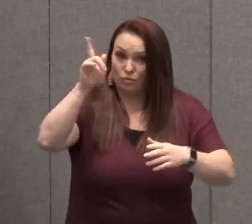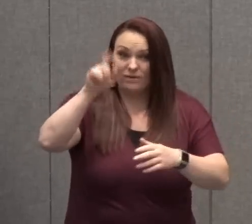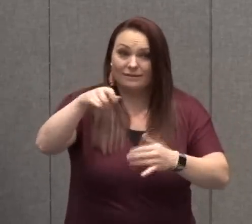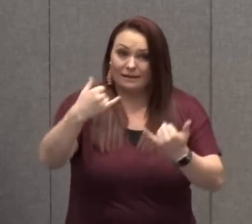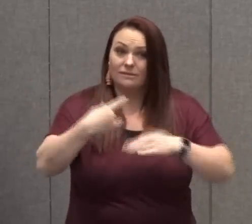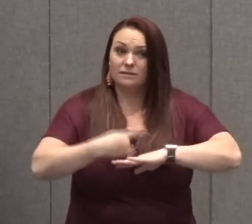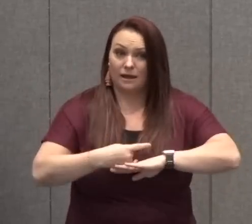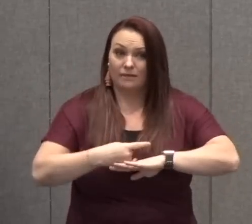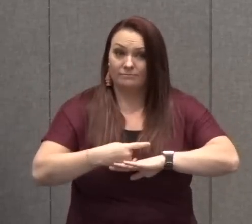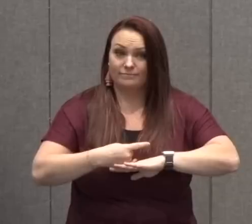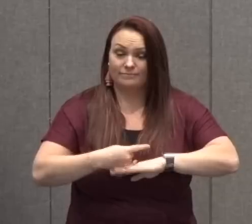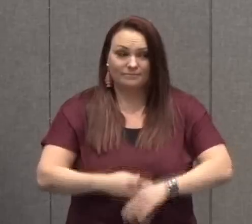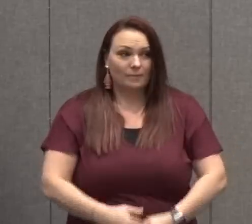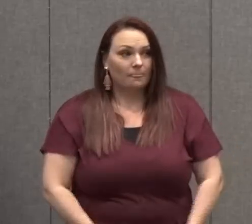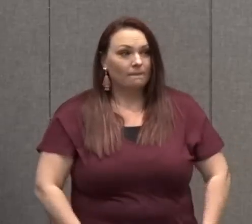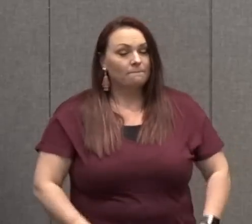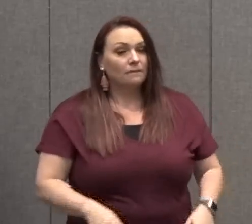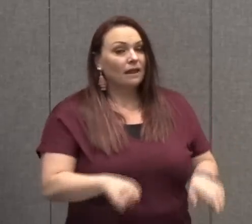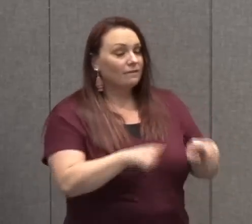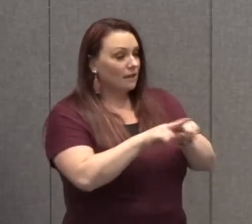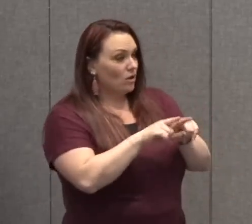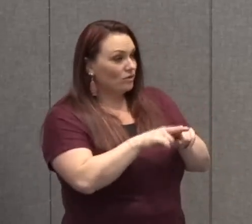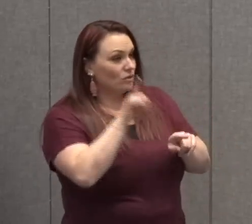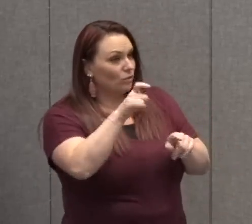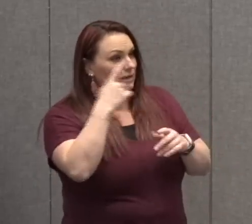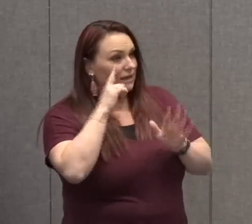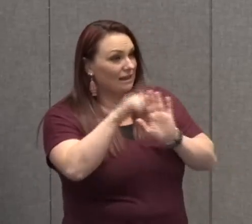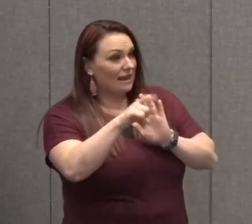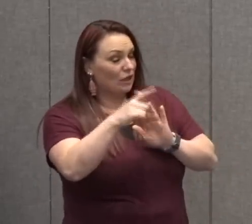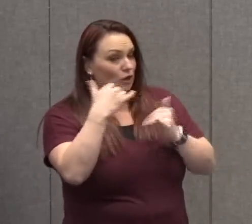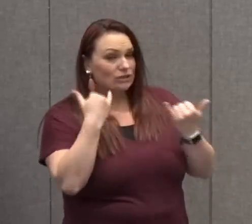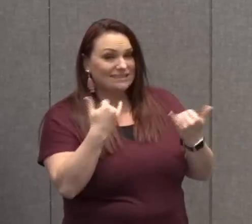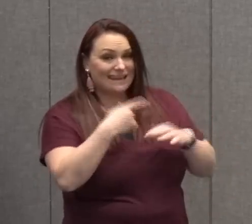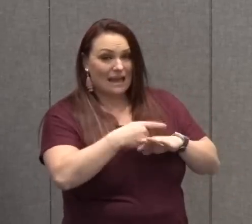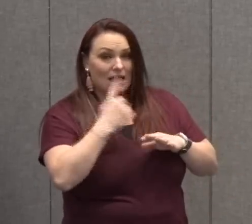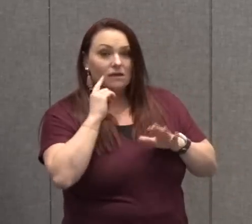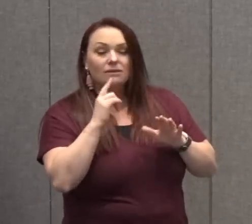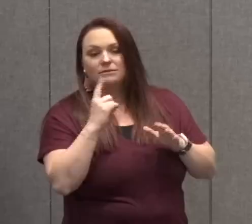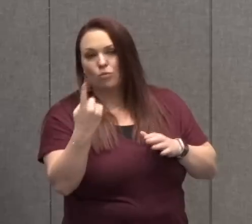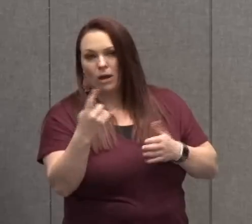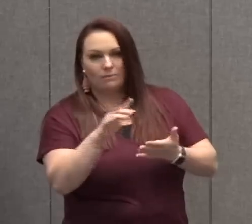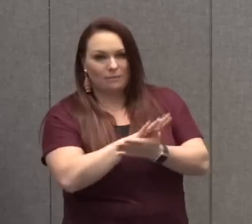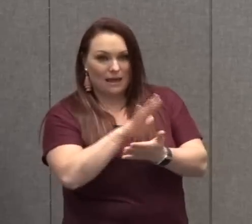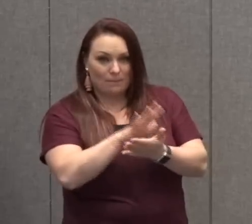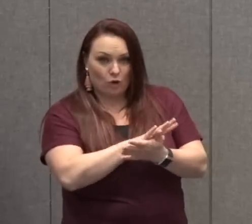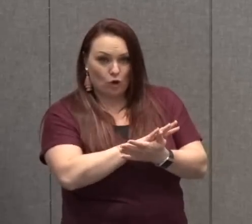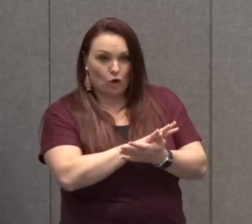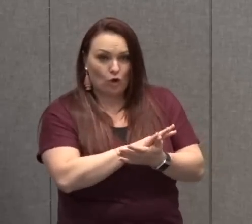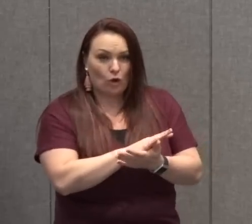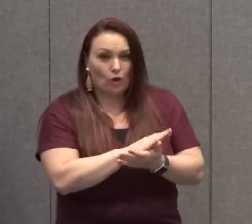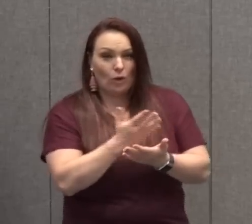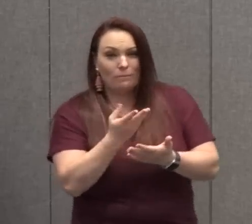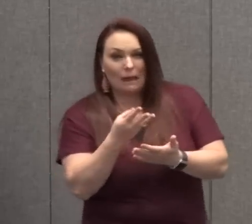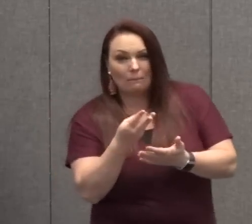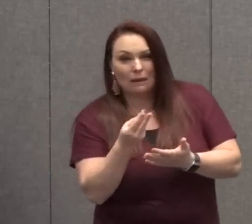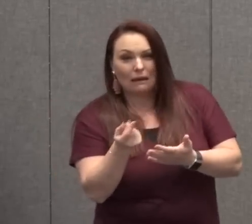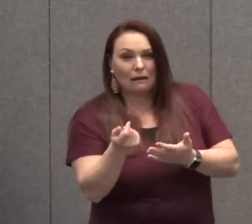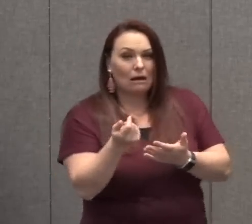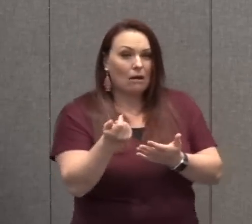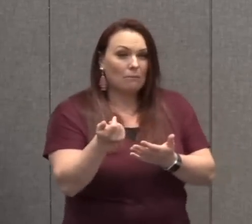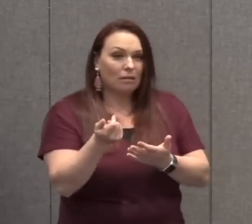then what you will also need for our later activity is just a piece of paper, maybe a couple pieces of paper,